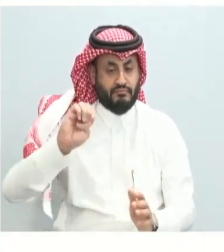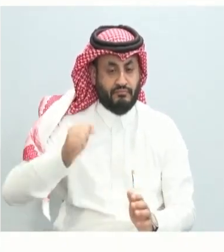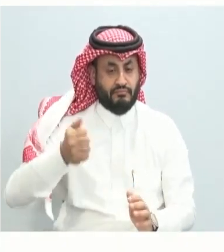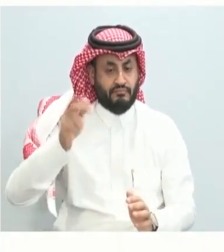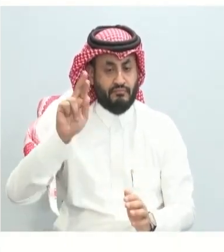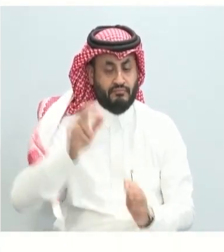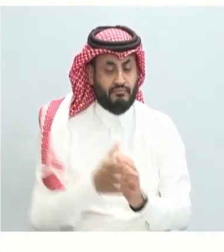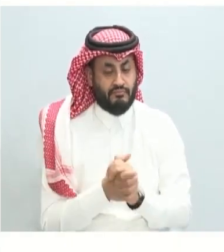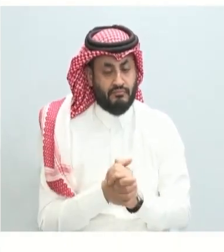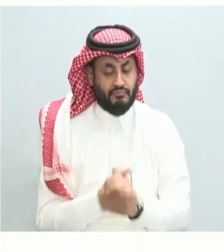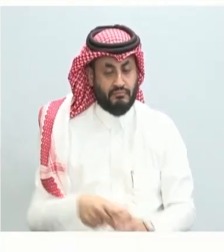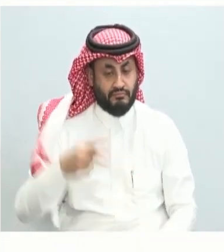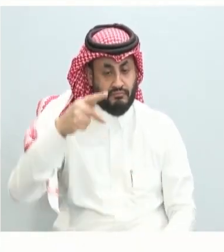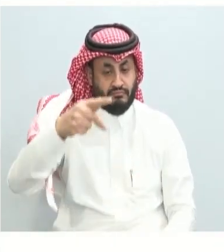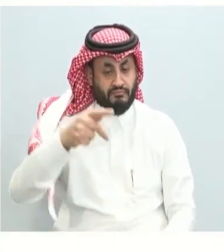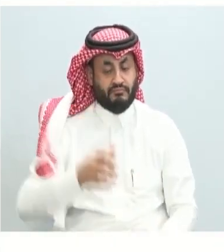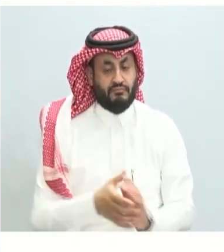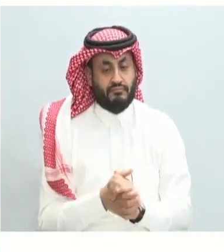Bear. P.